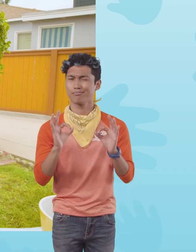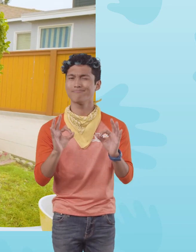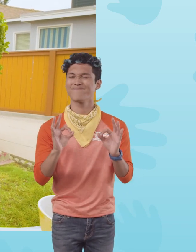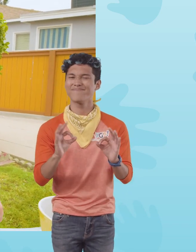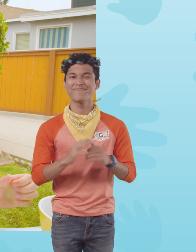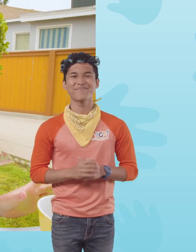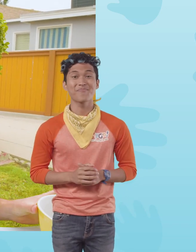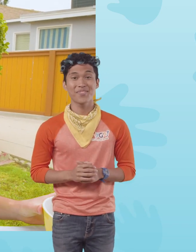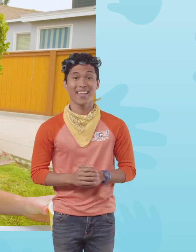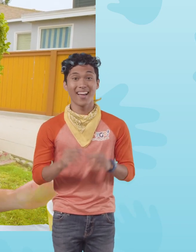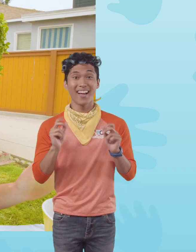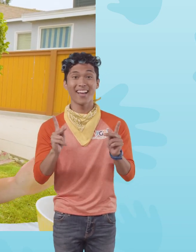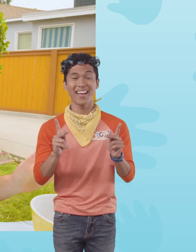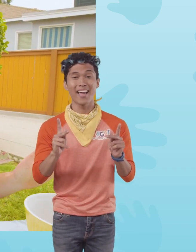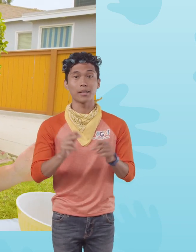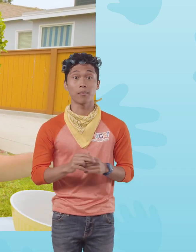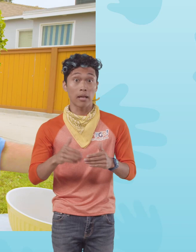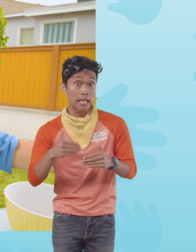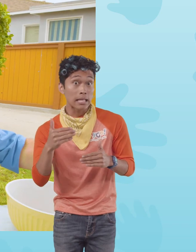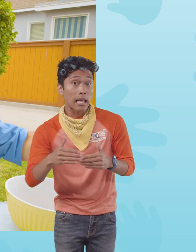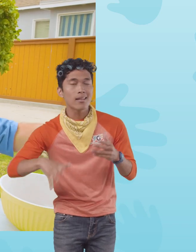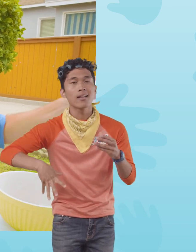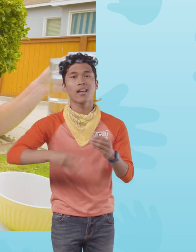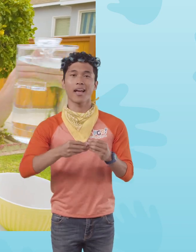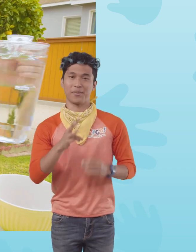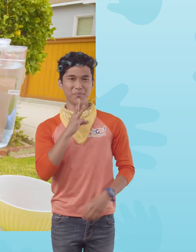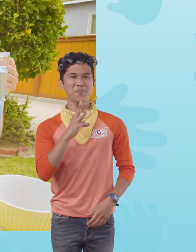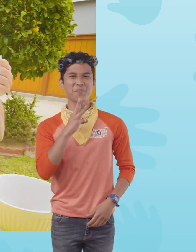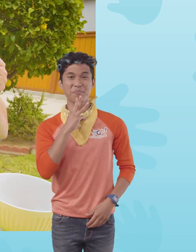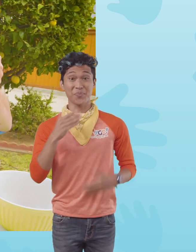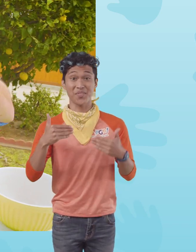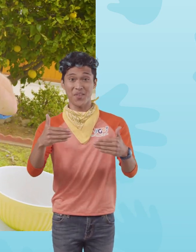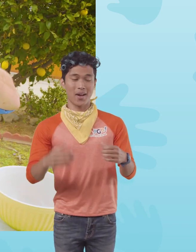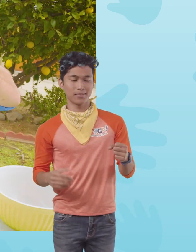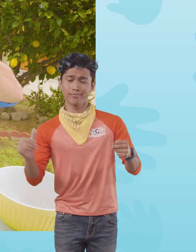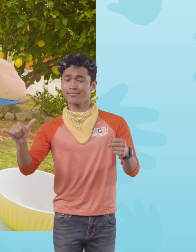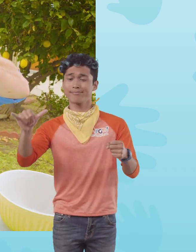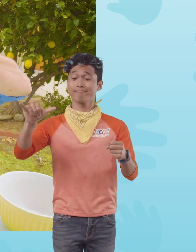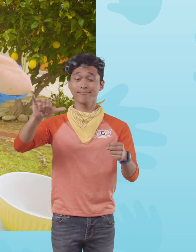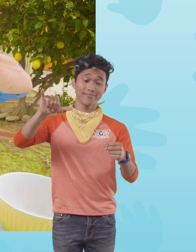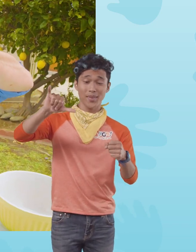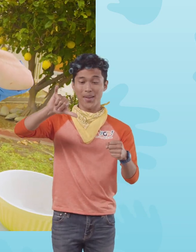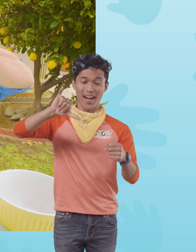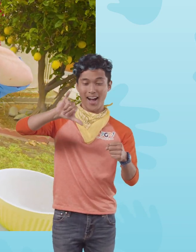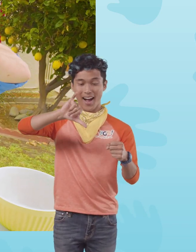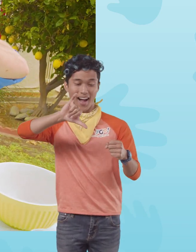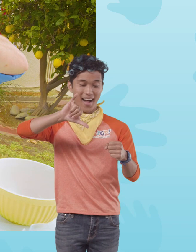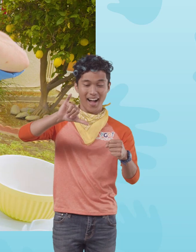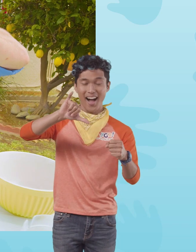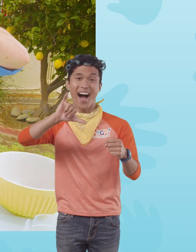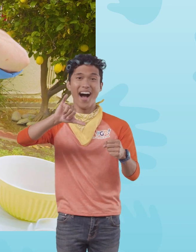on track. Okay, the next thing, let's add our water. Okay.